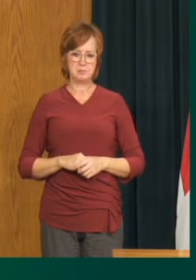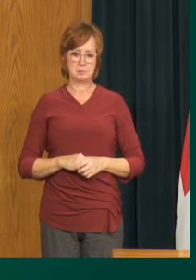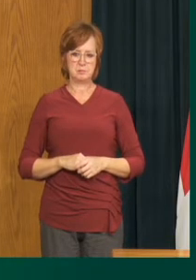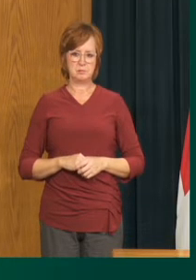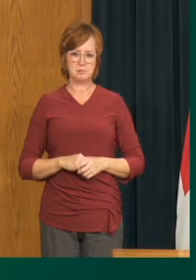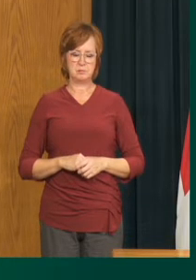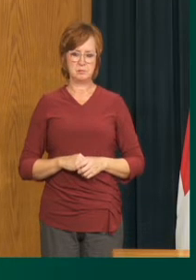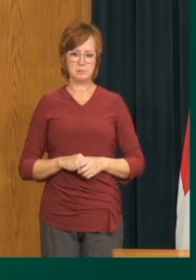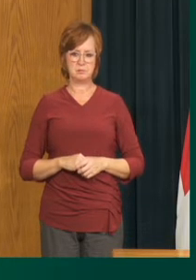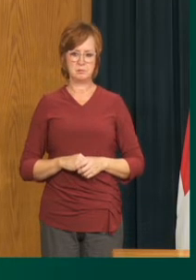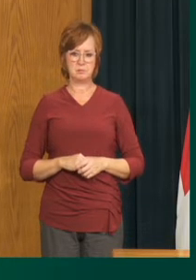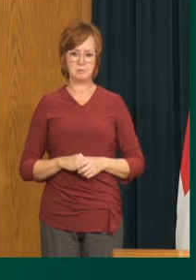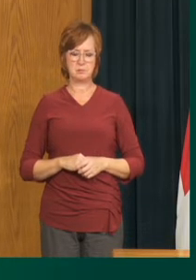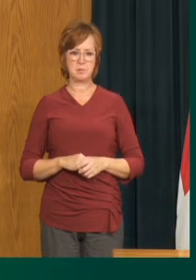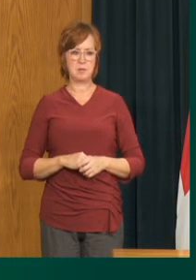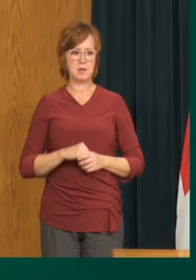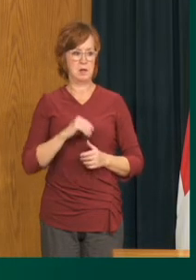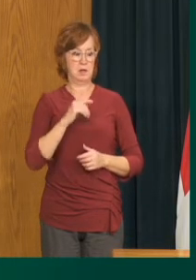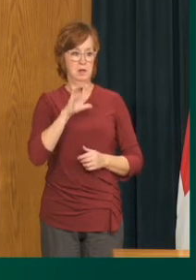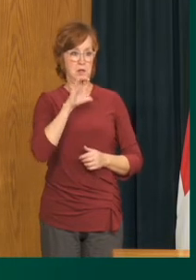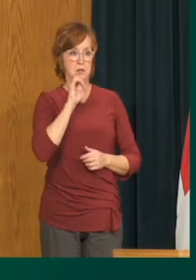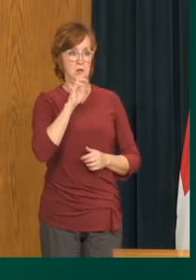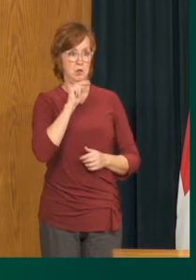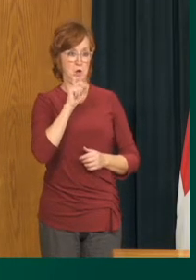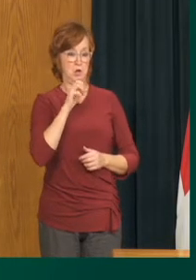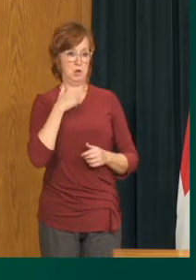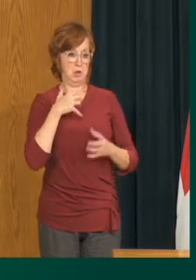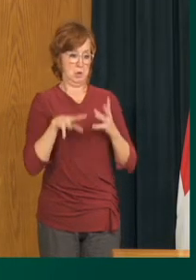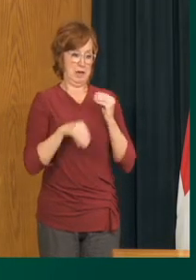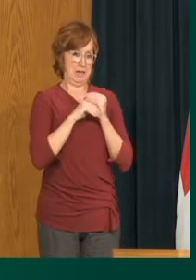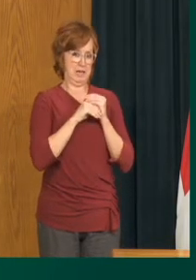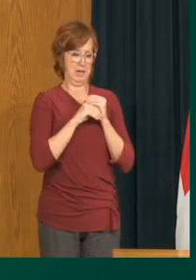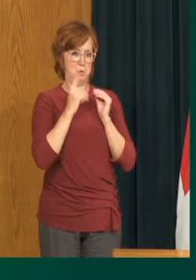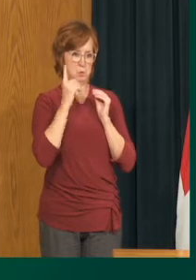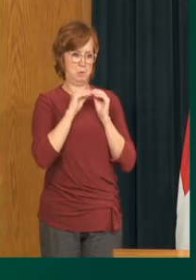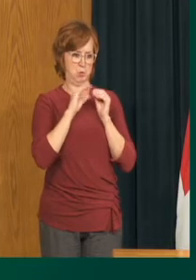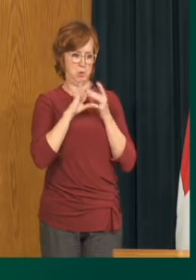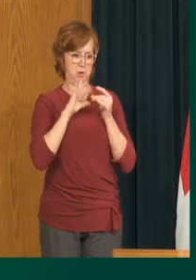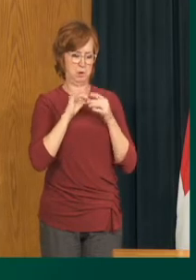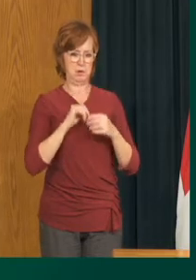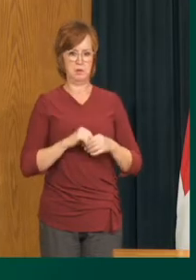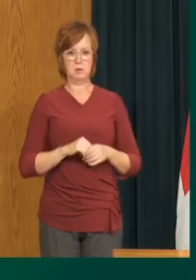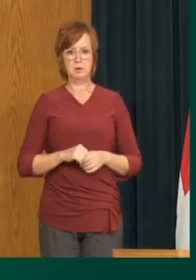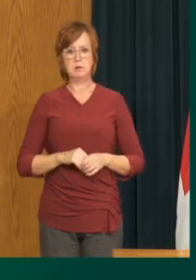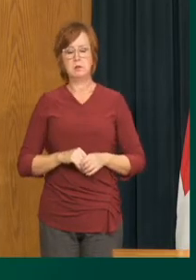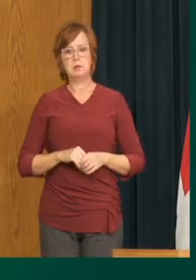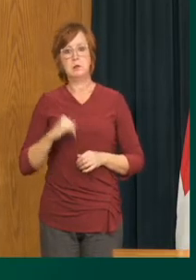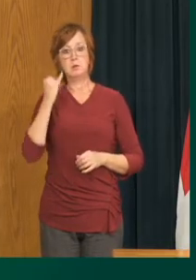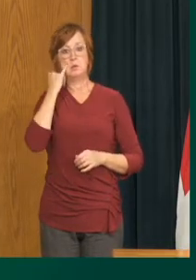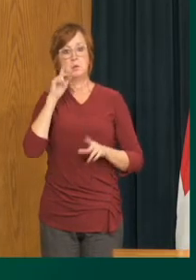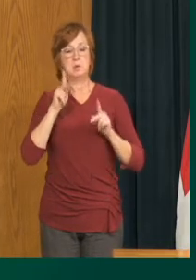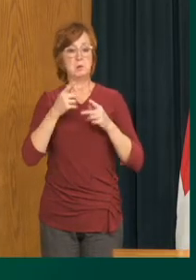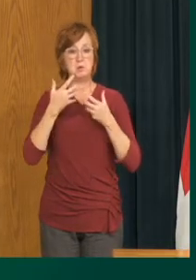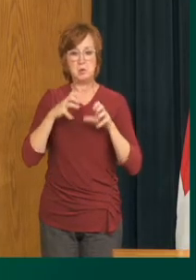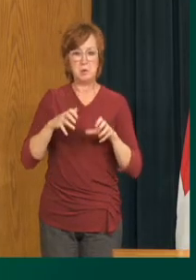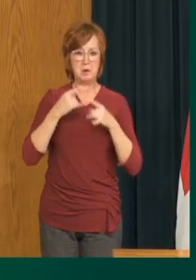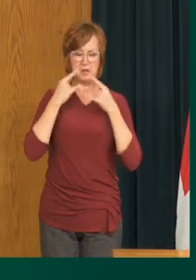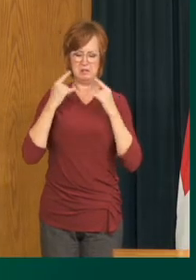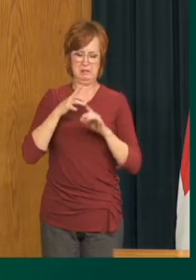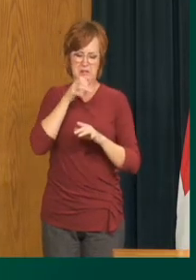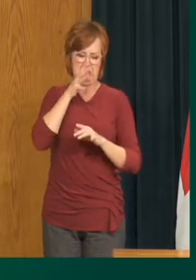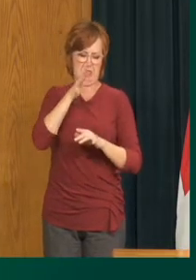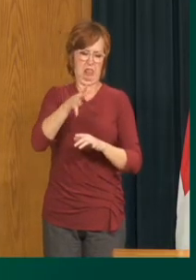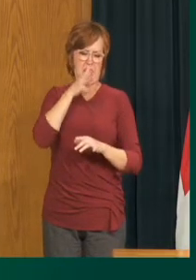household. Connor, I just say to that as well, if people don't like to wear a mask, there's ample opportunity